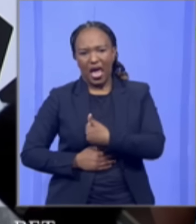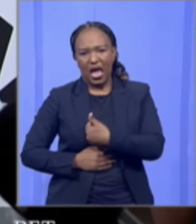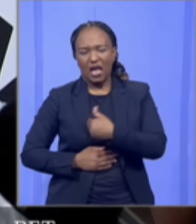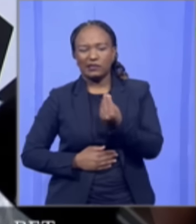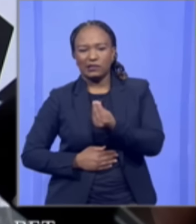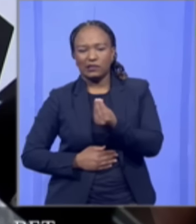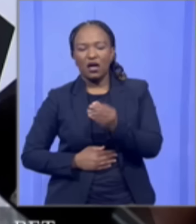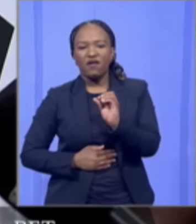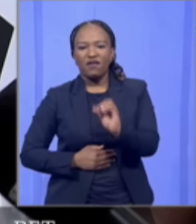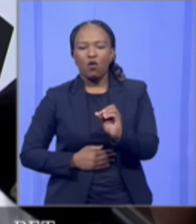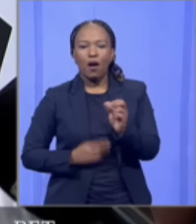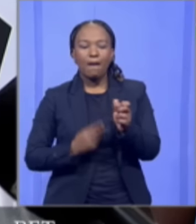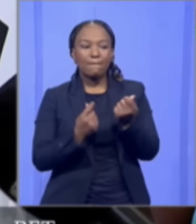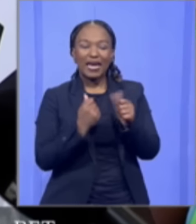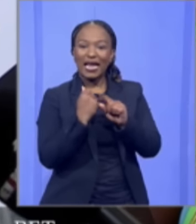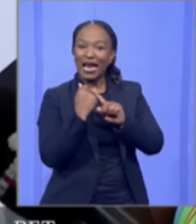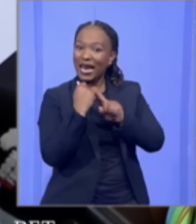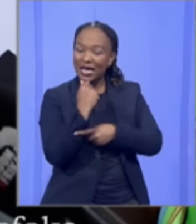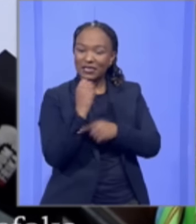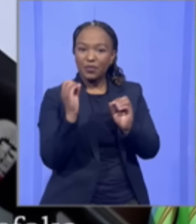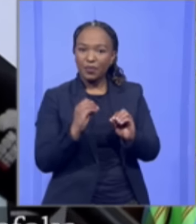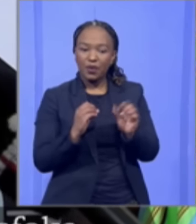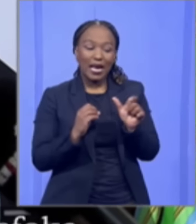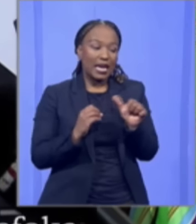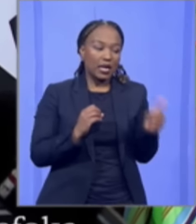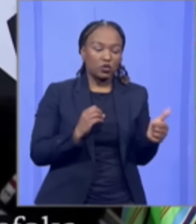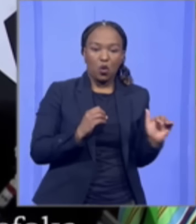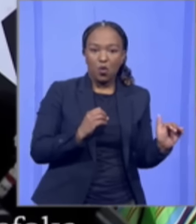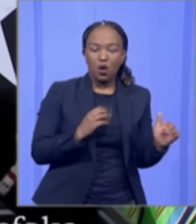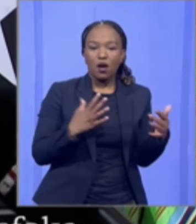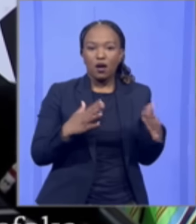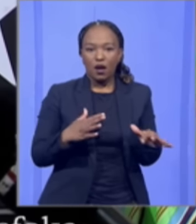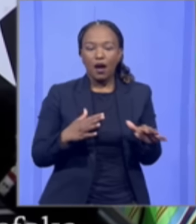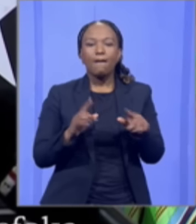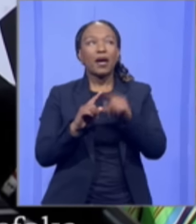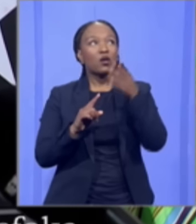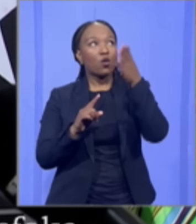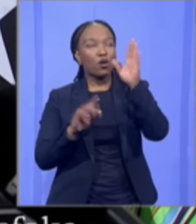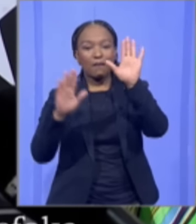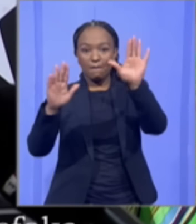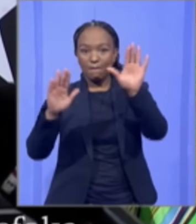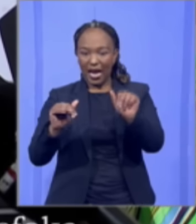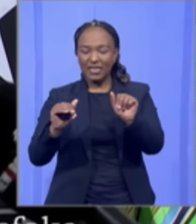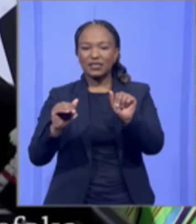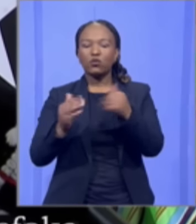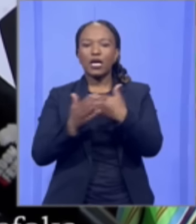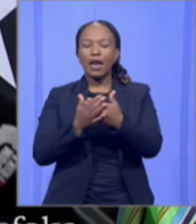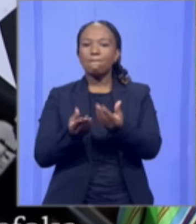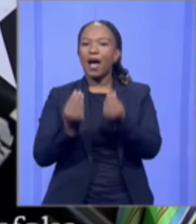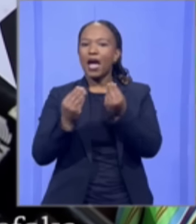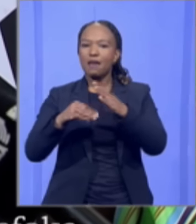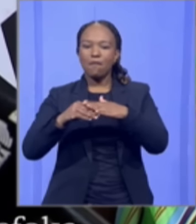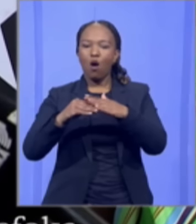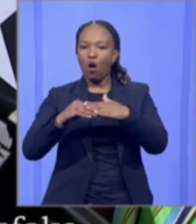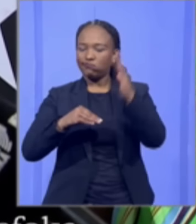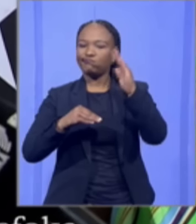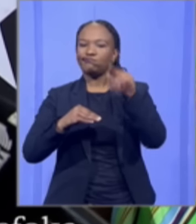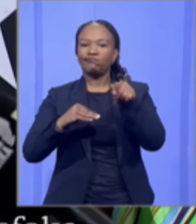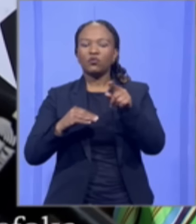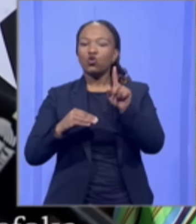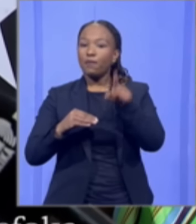money, she had to go next door. But this time around, I have to bless her with this BET so she can make that money times 20. So I feel like it's all about being patient,